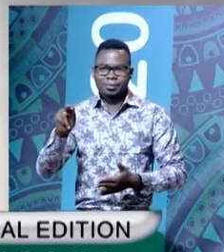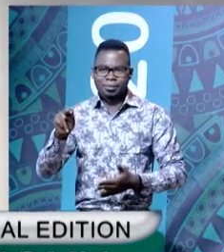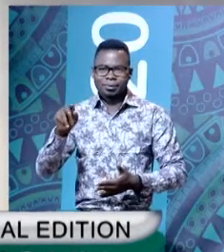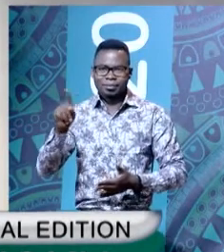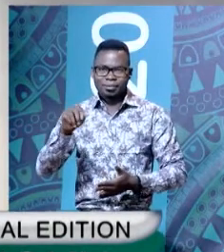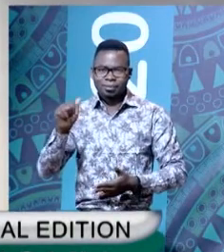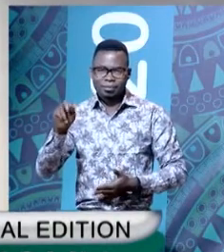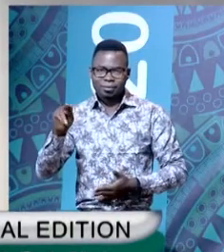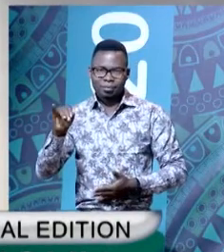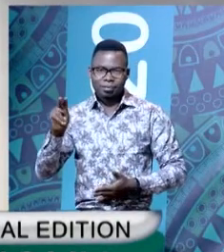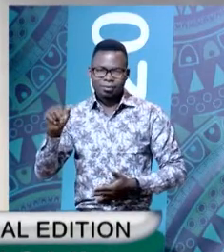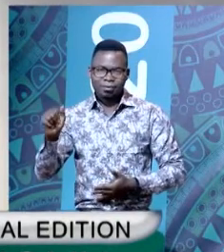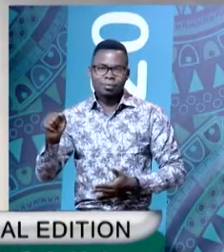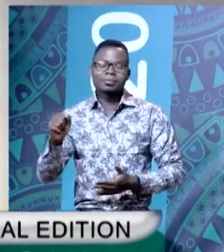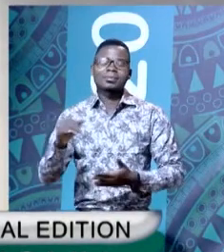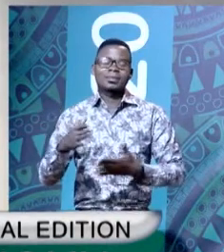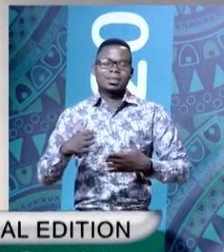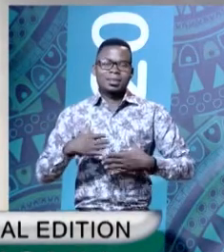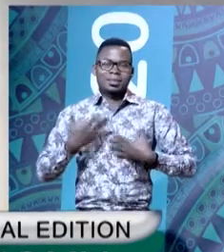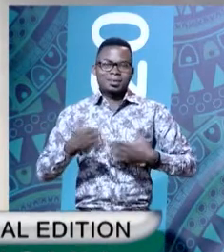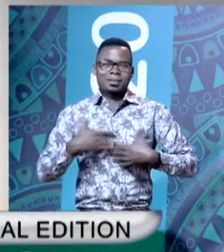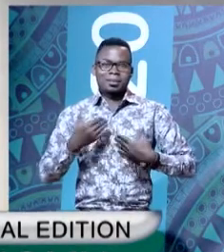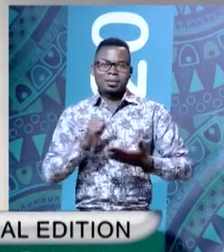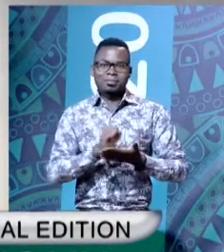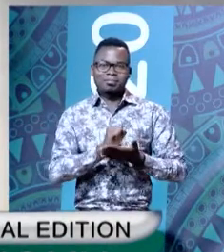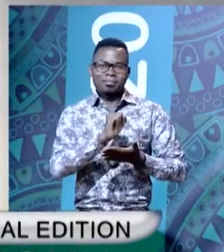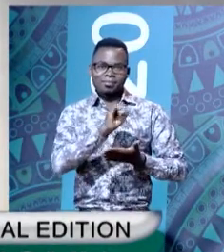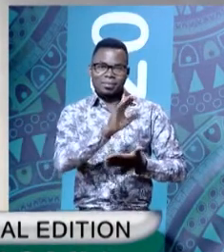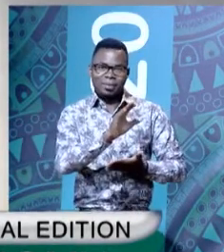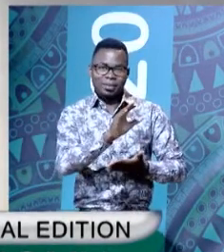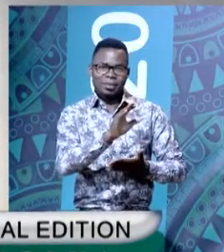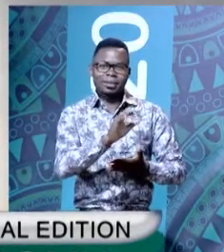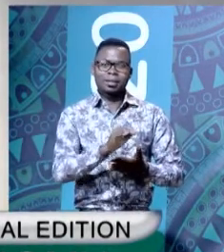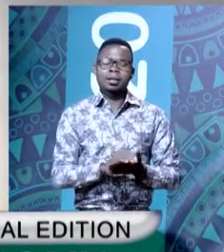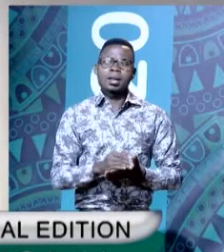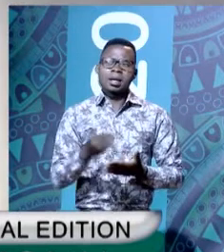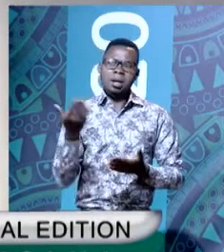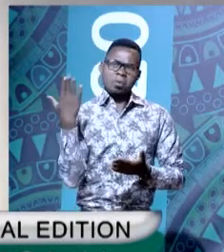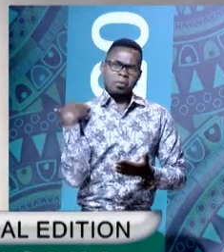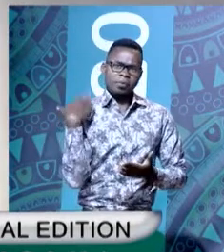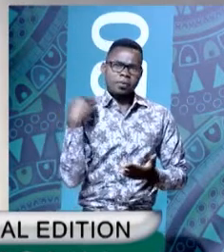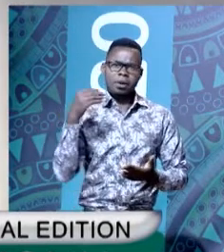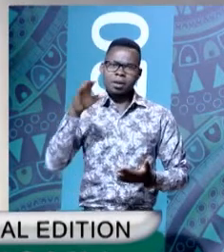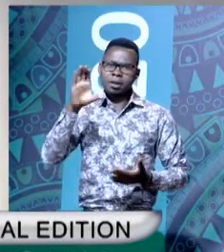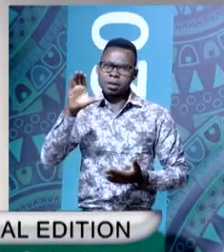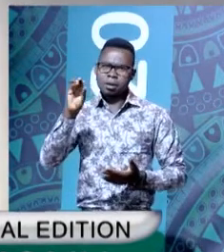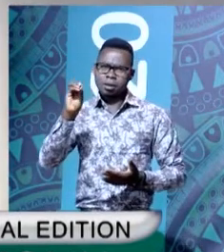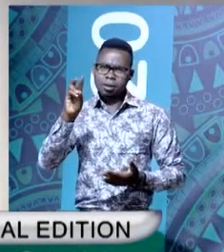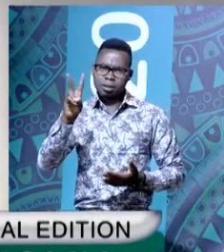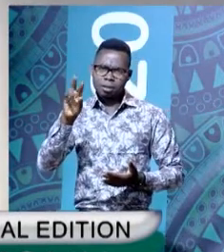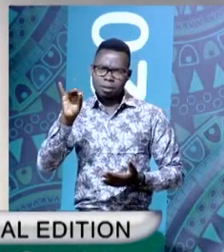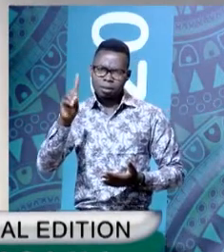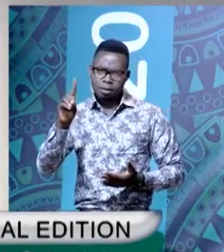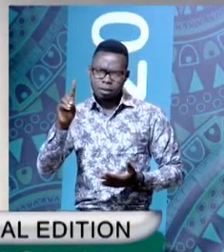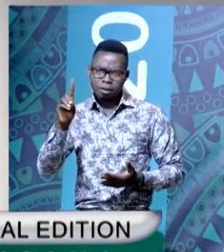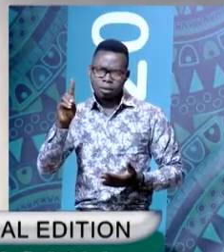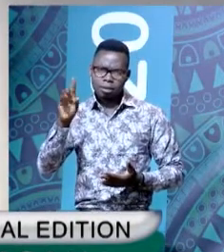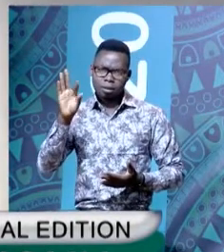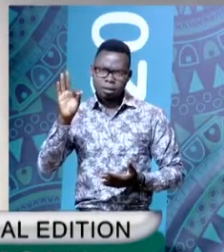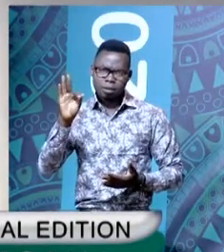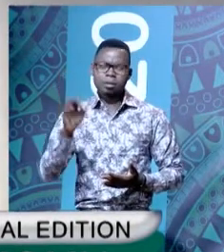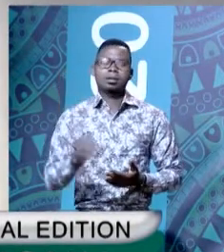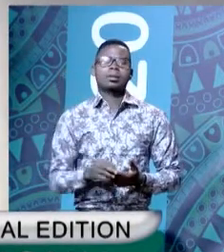adverse economic effects that COVID-19 pandemic is bringing down to the continent.